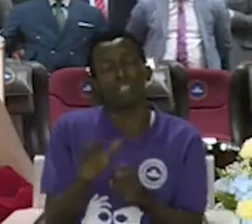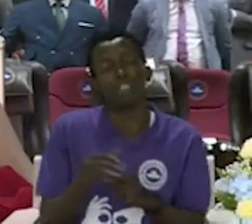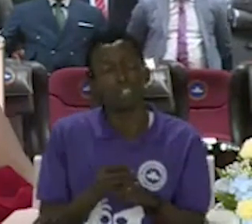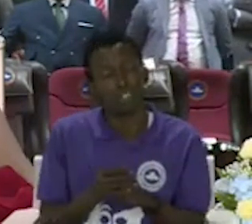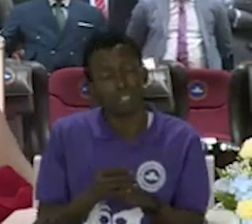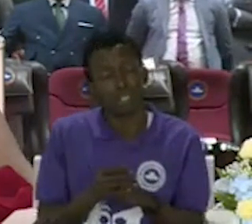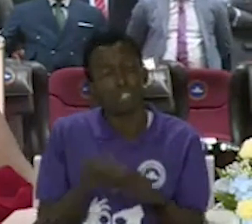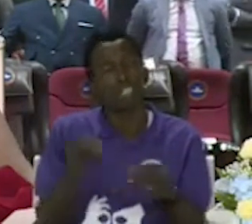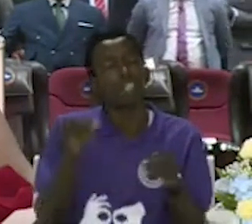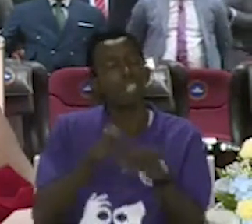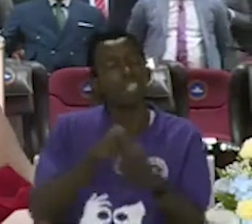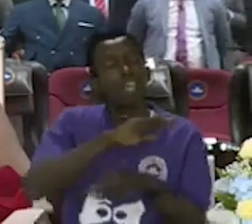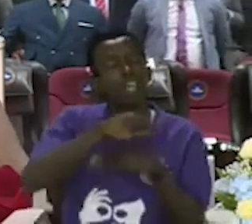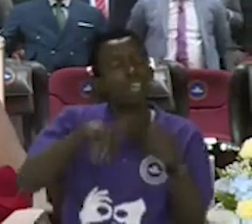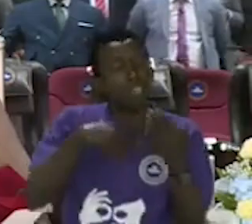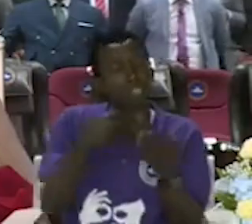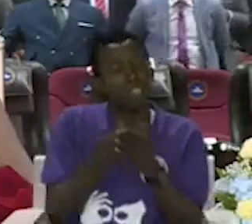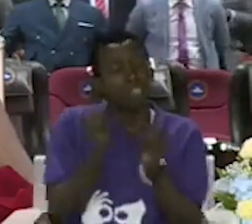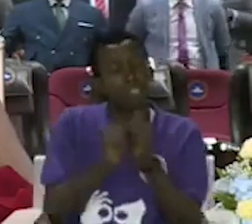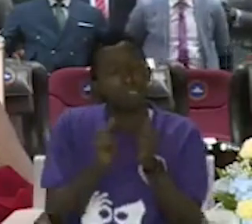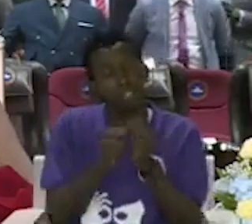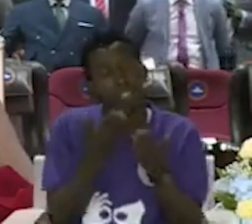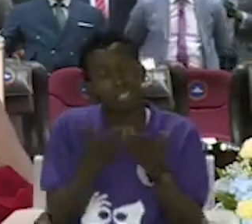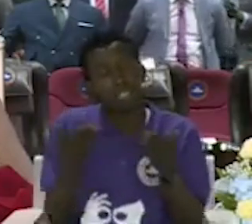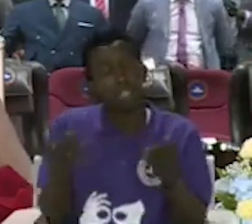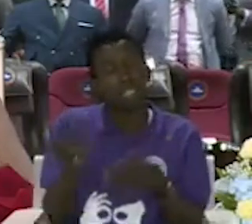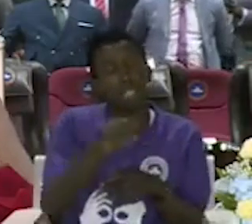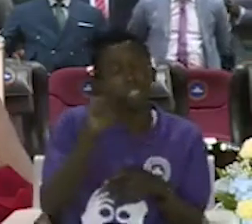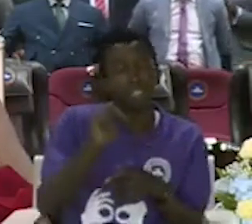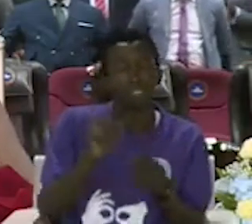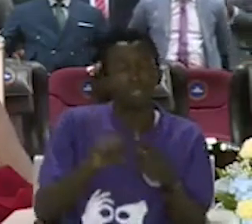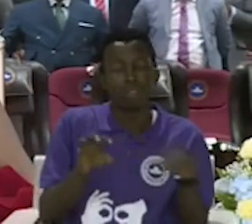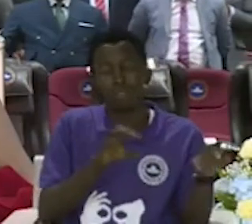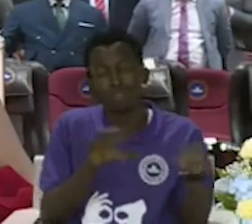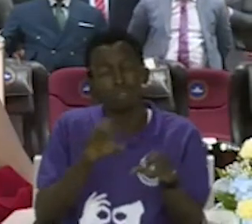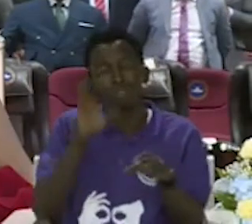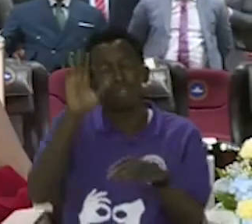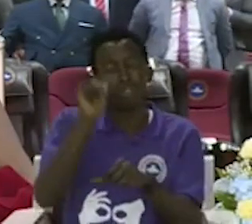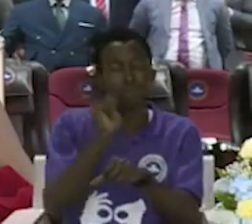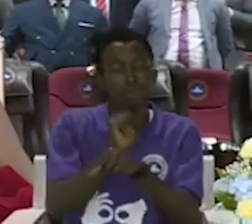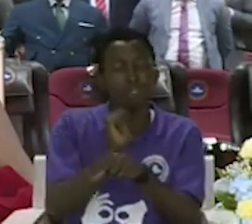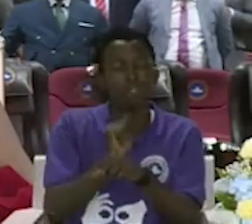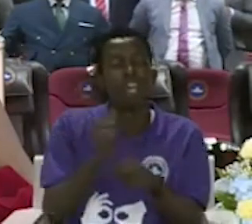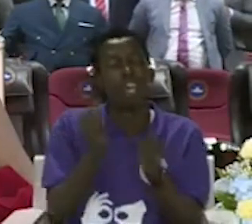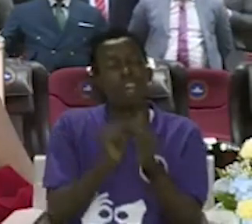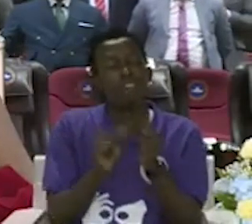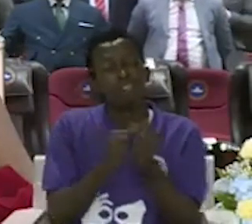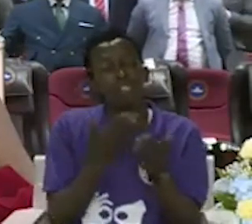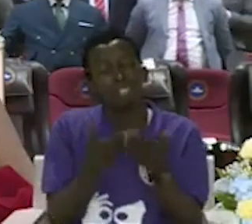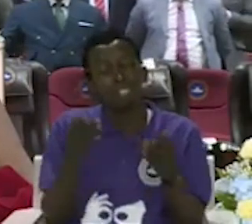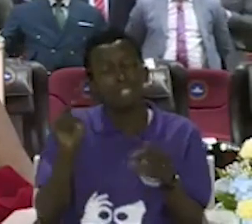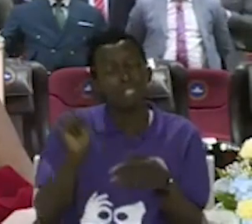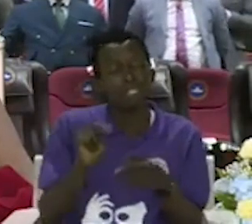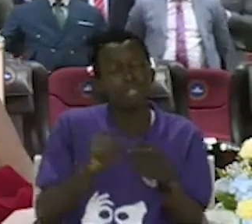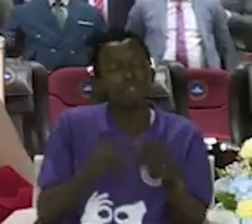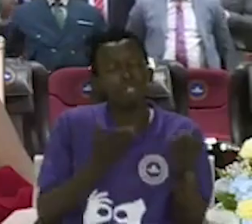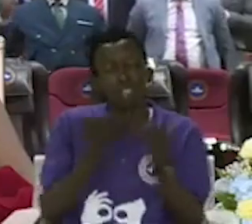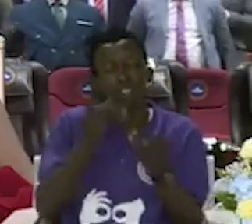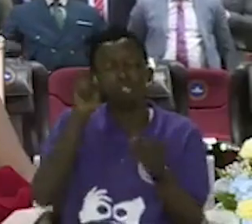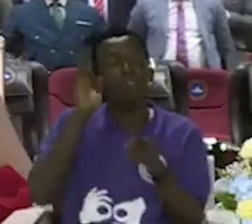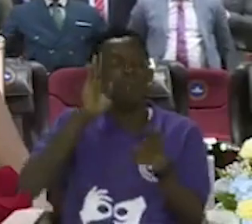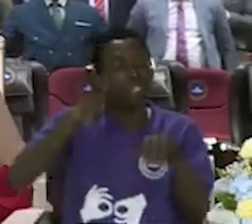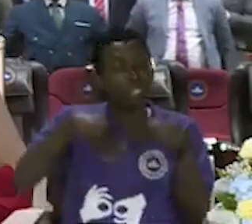And everything they need to do your work, everything they need to serve you, you will give to them